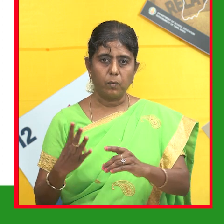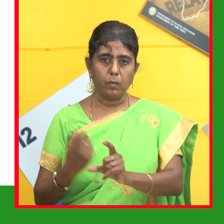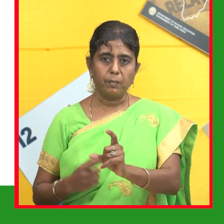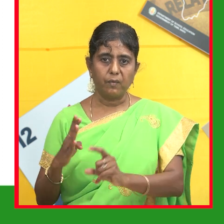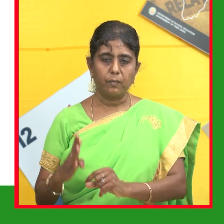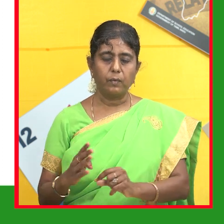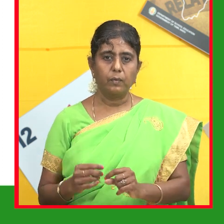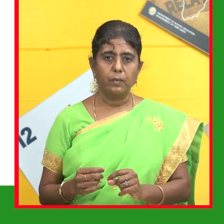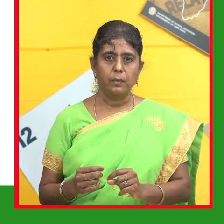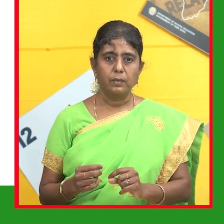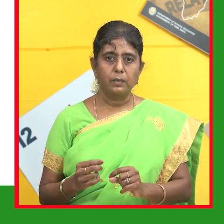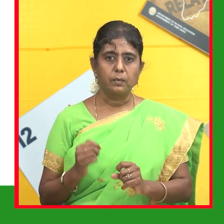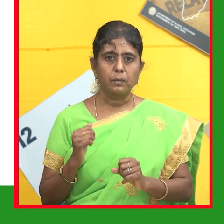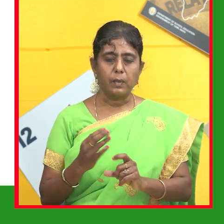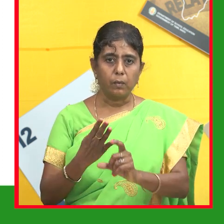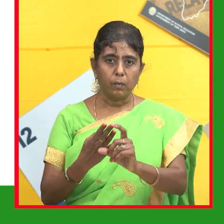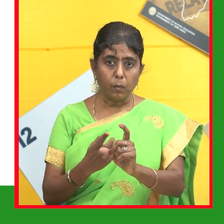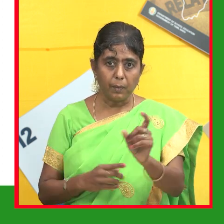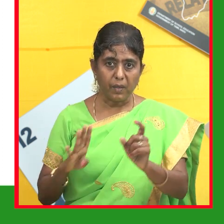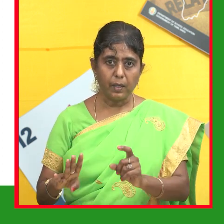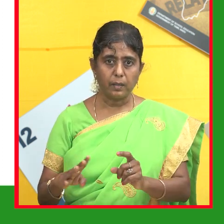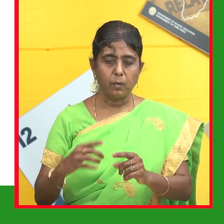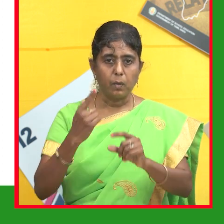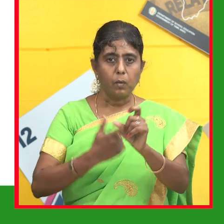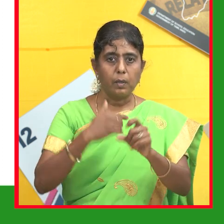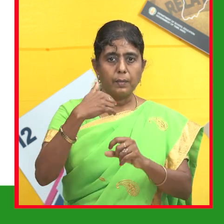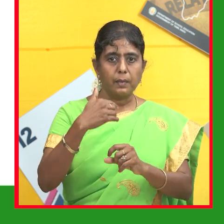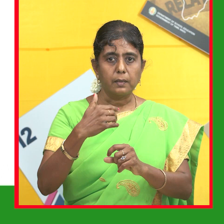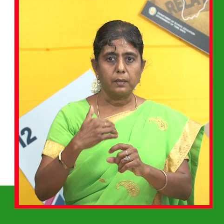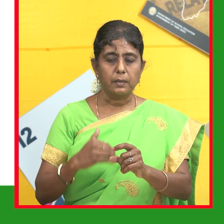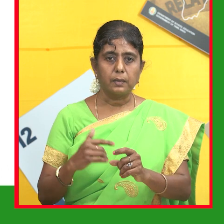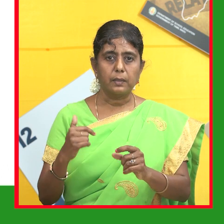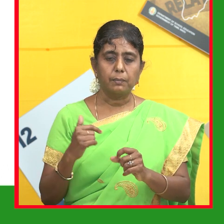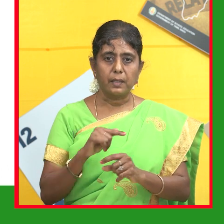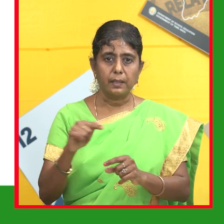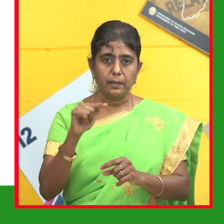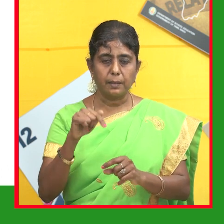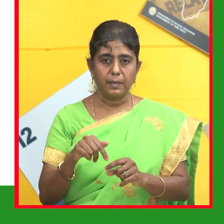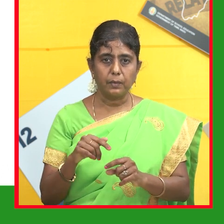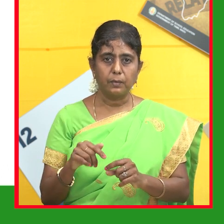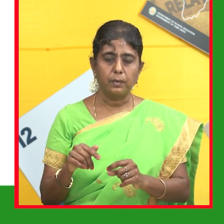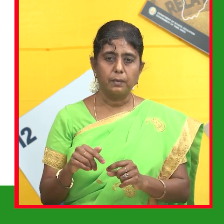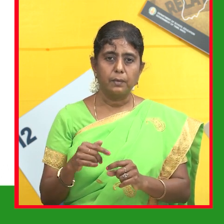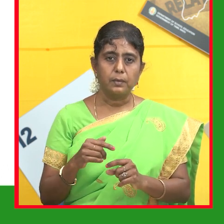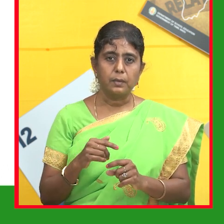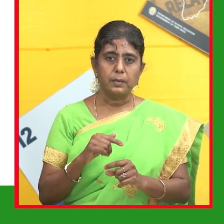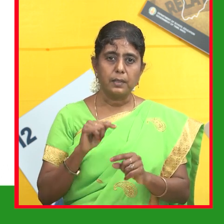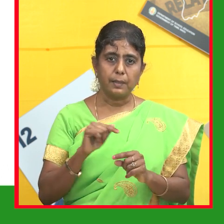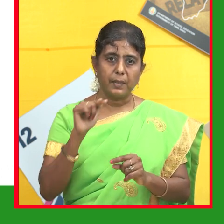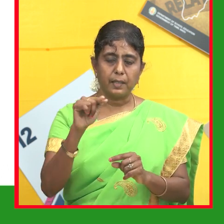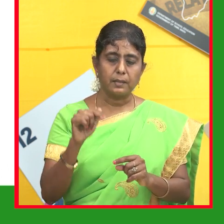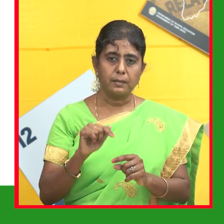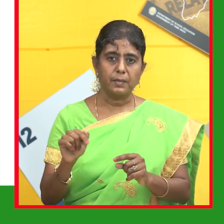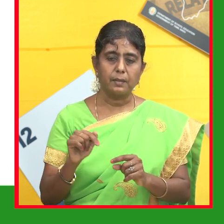subtract the power. So y power is 1, y power is 4 in the denominator. So in the denominator we have to do the